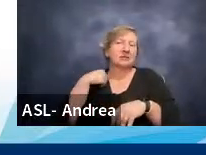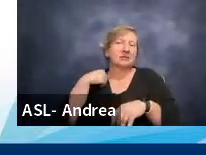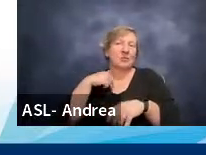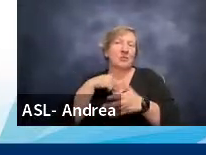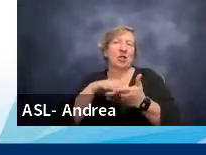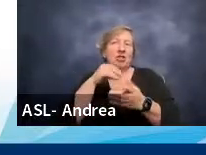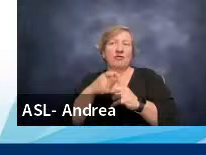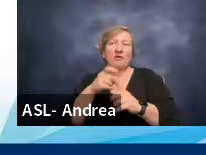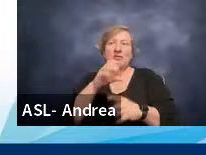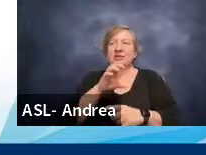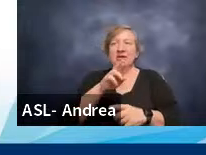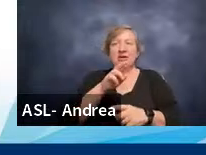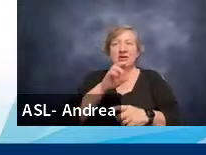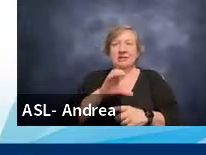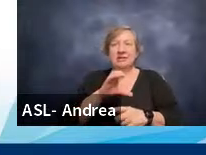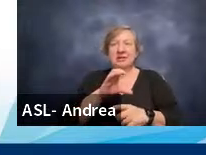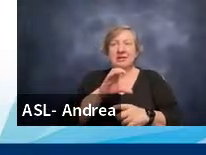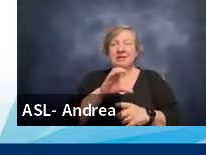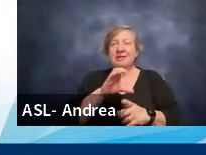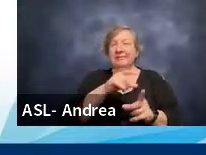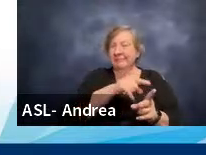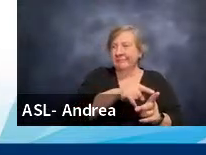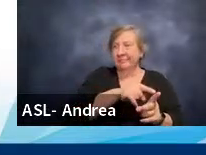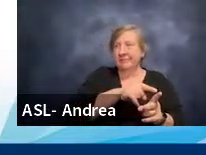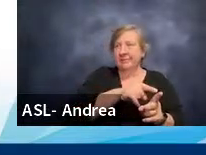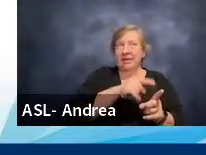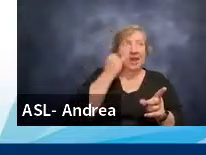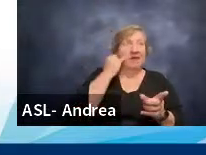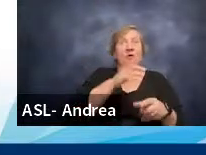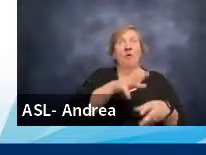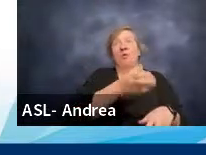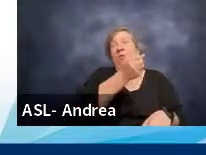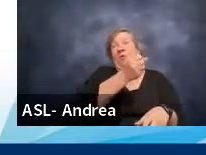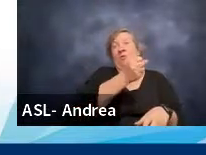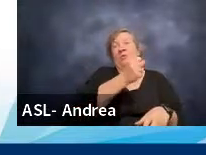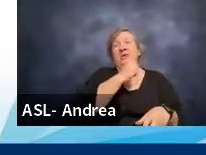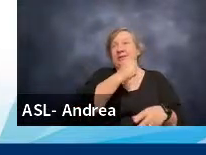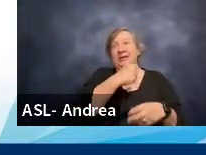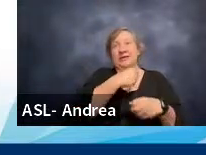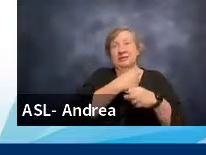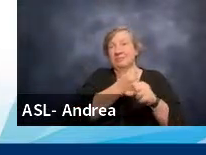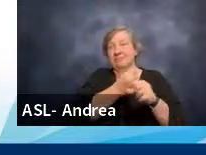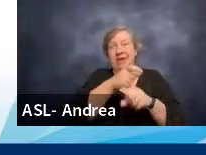the need does not go away. And in fact, in many cases, it worsens. And